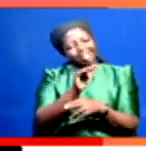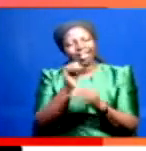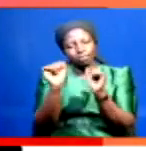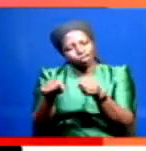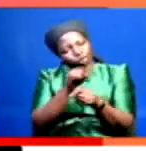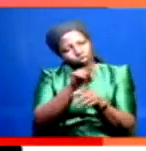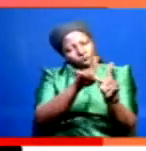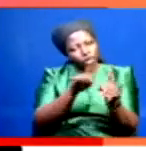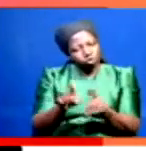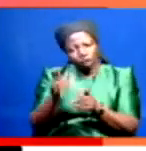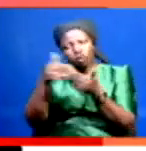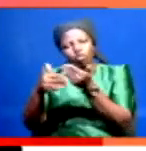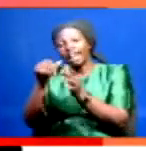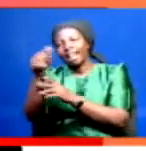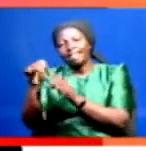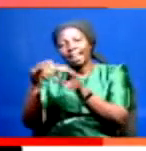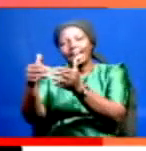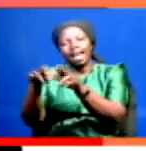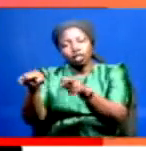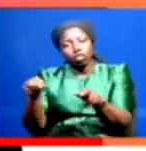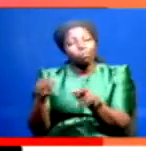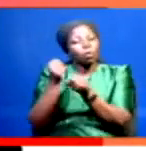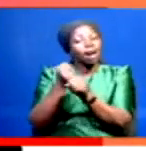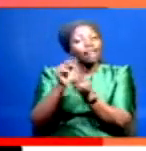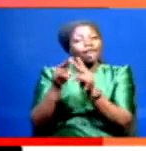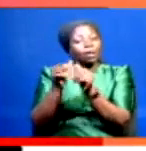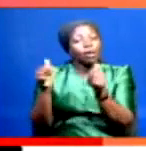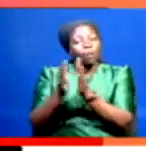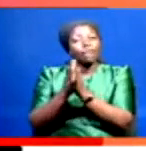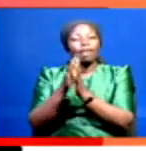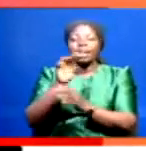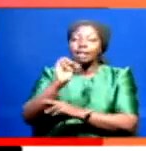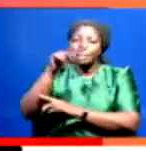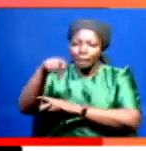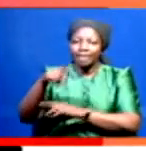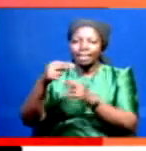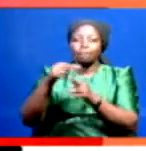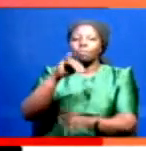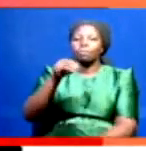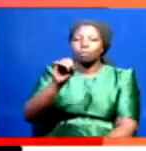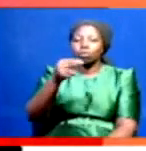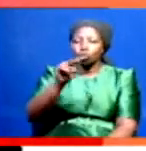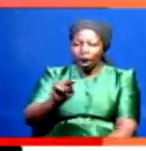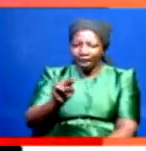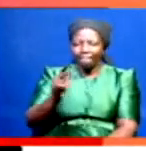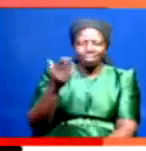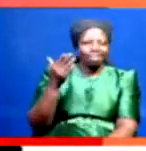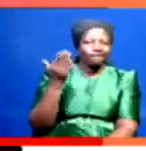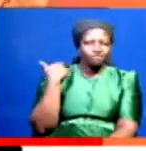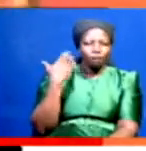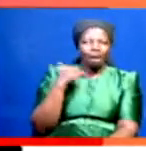build one? And we worked very well with the Honorable Member of Parliament, John Lodepe, then Central, Tukana